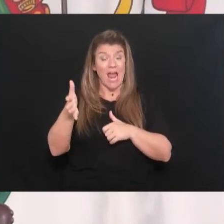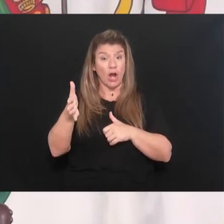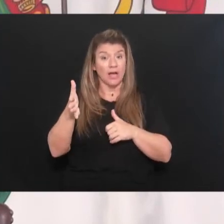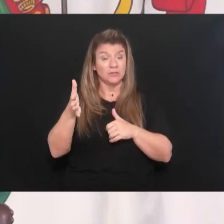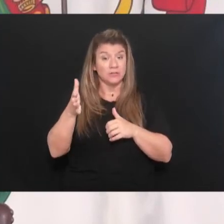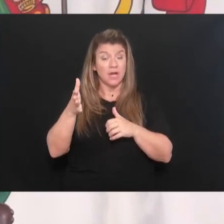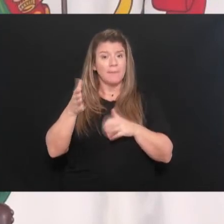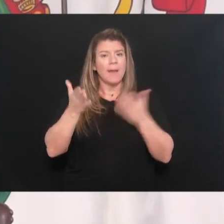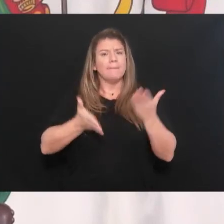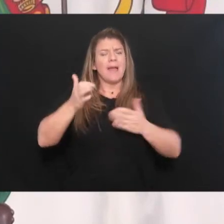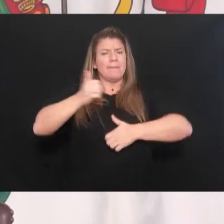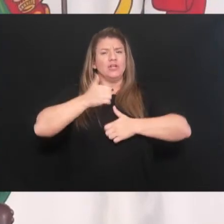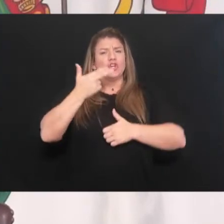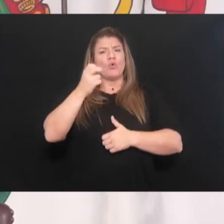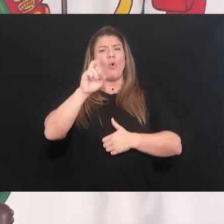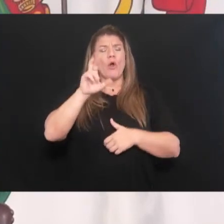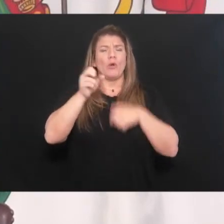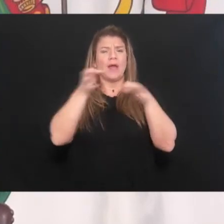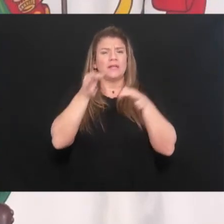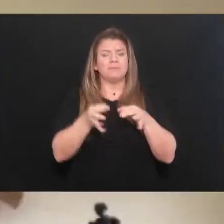maybe you could explain more about this.